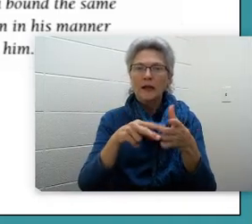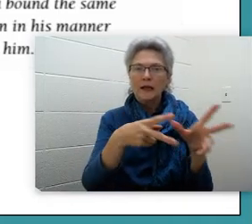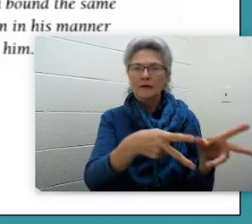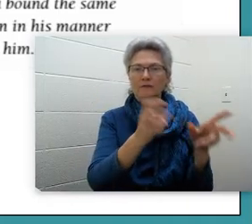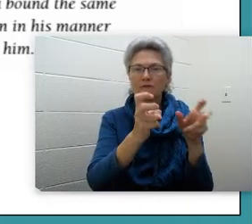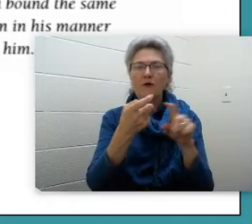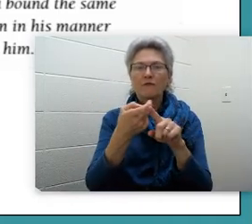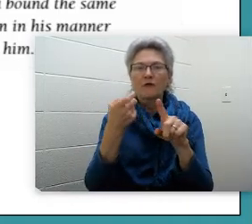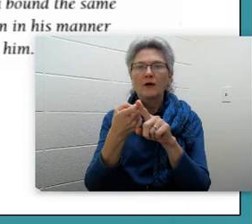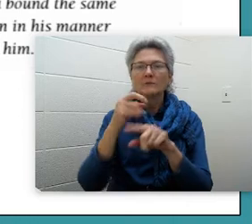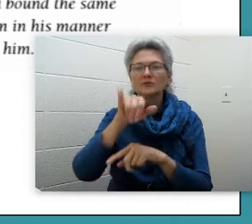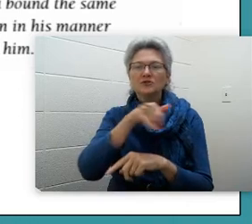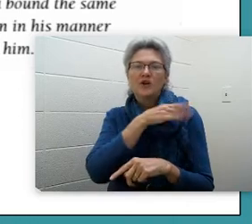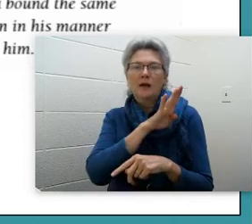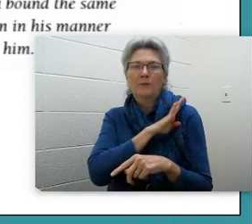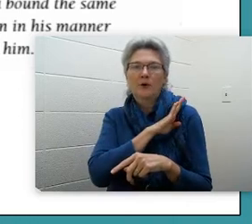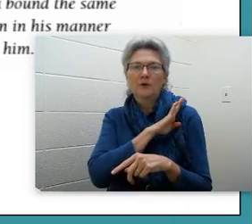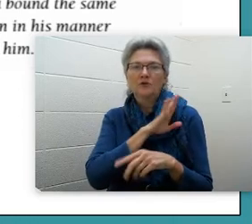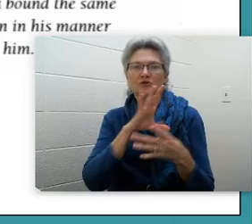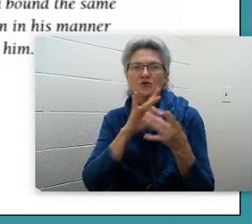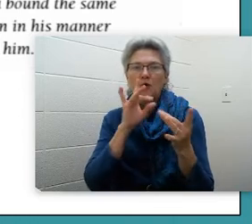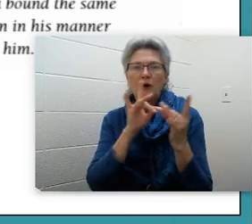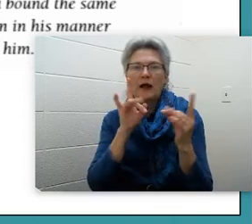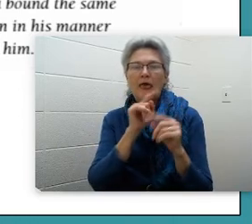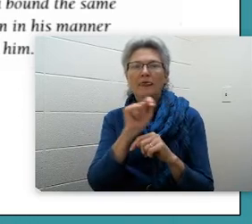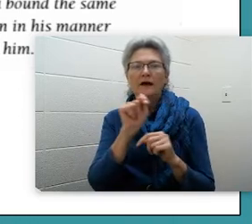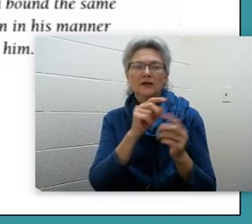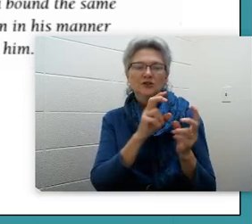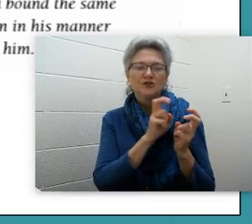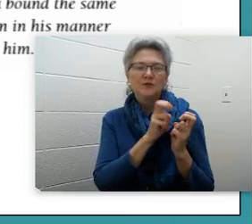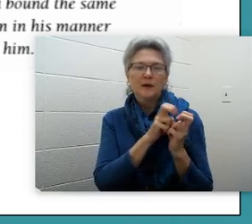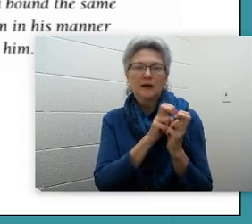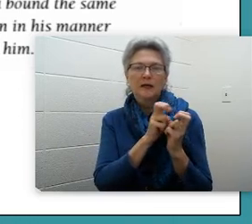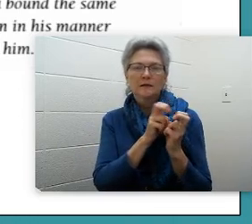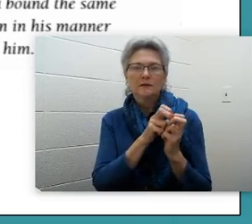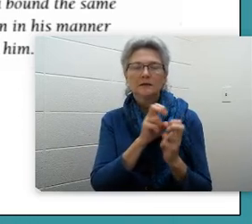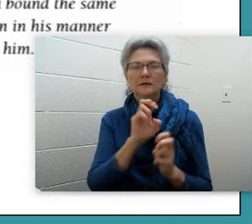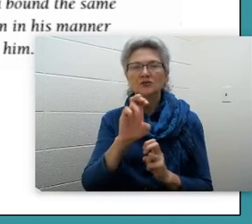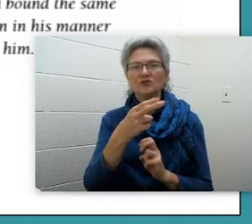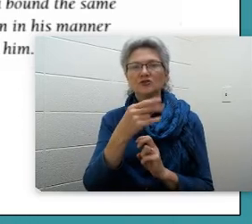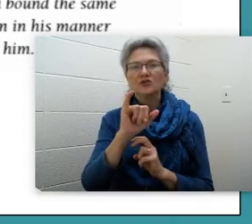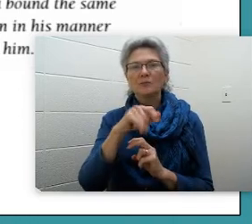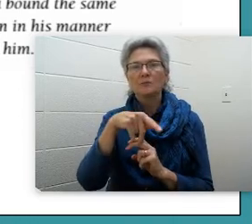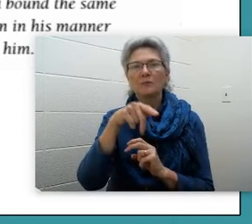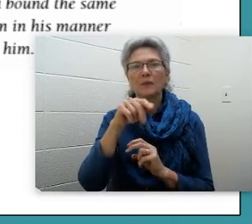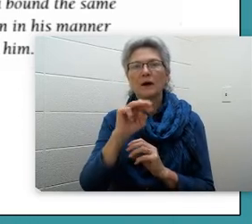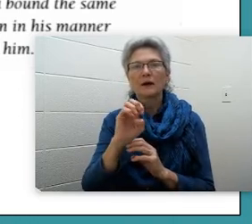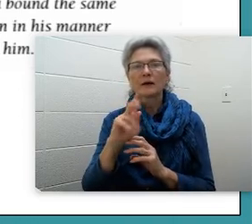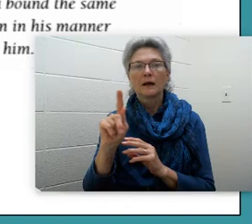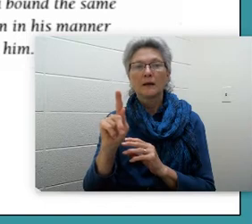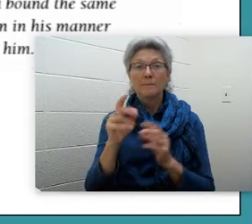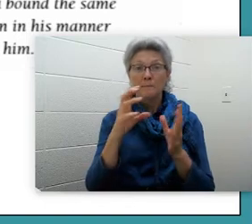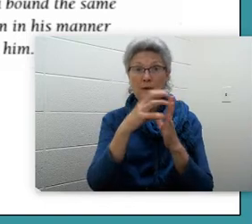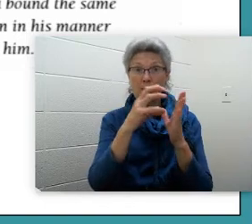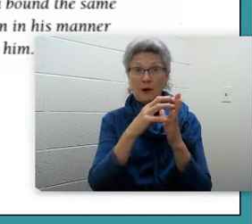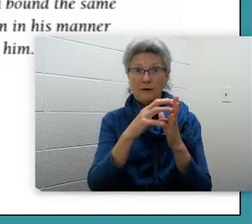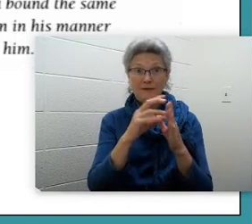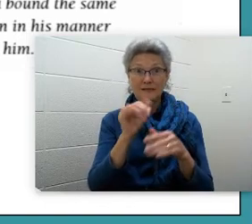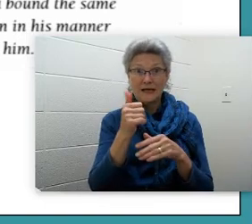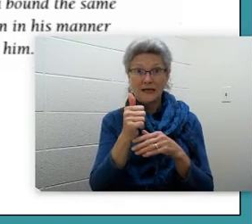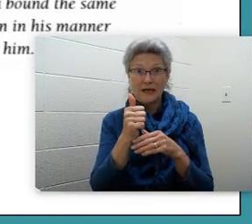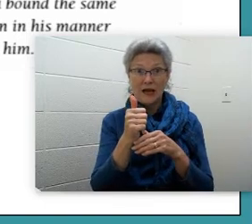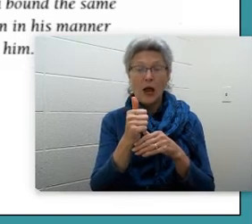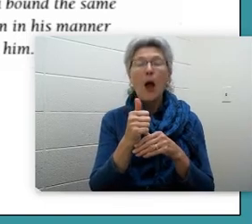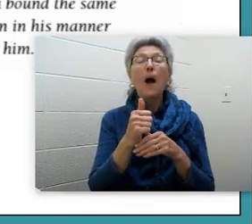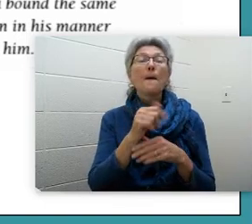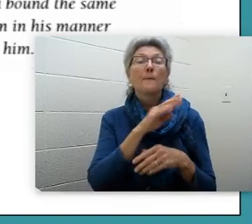excerpt from John Burroughs' story, The Chipmunk. Paragraph 10. Burrough now develops his